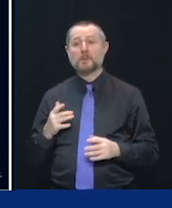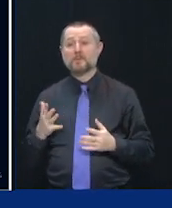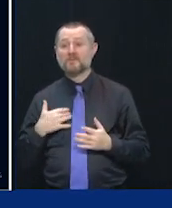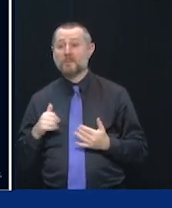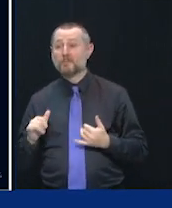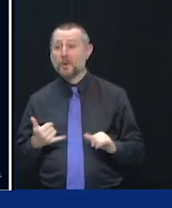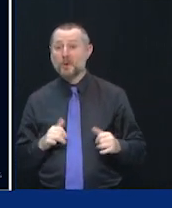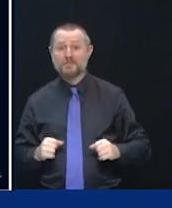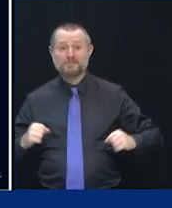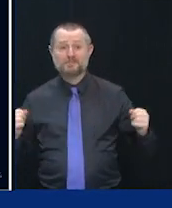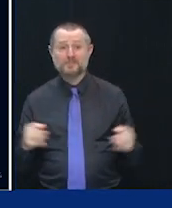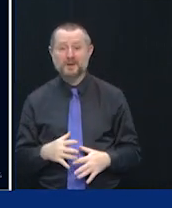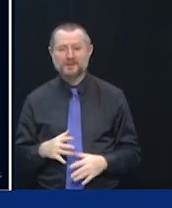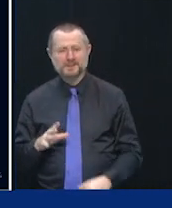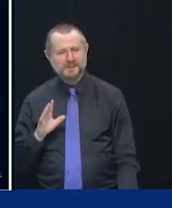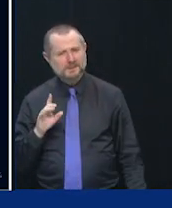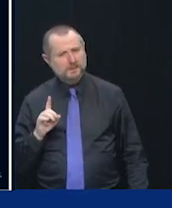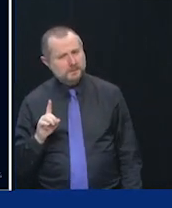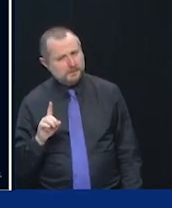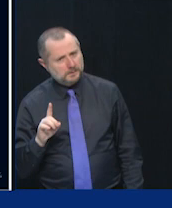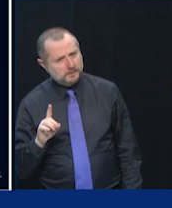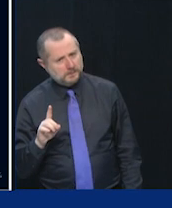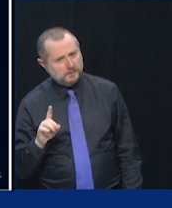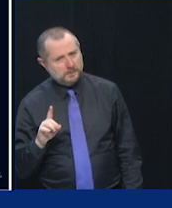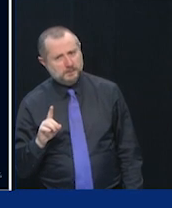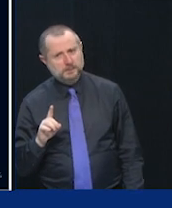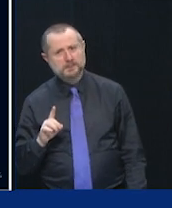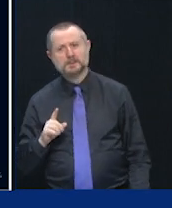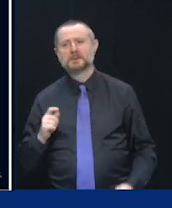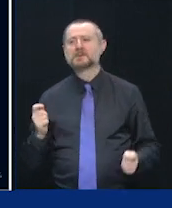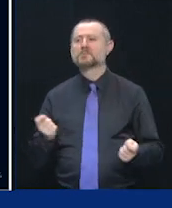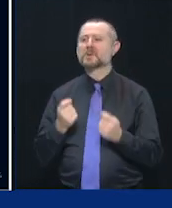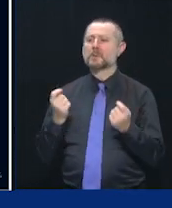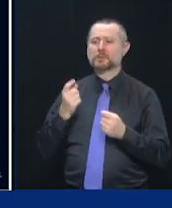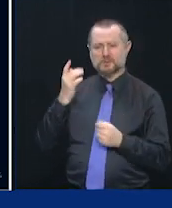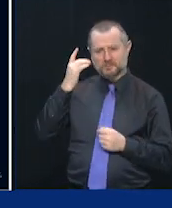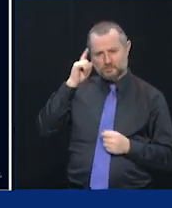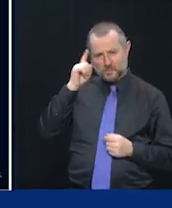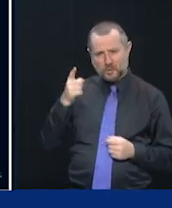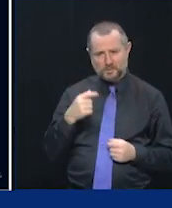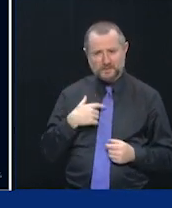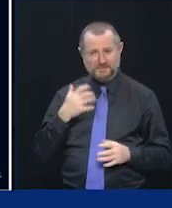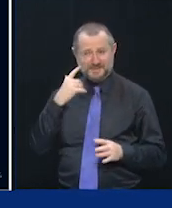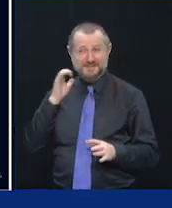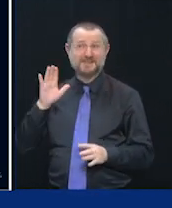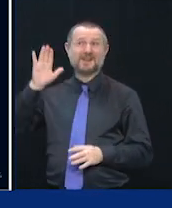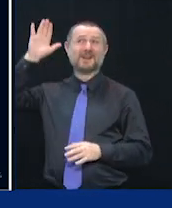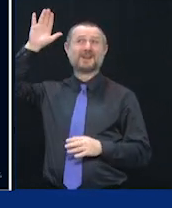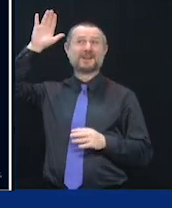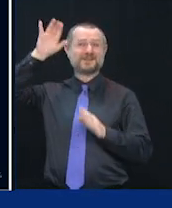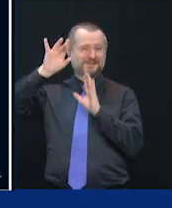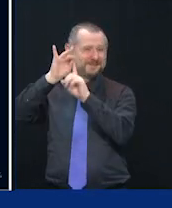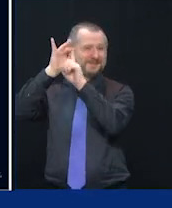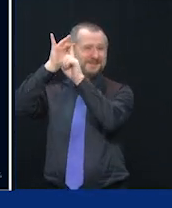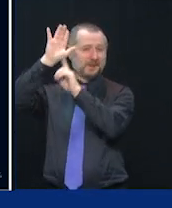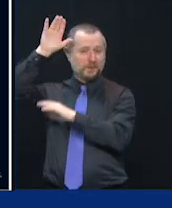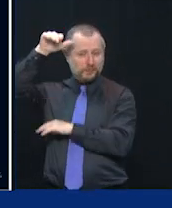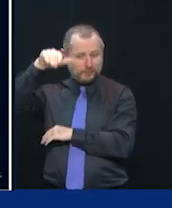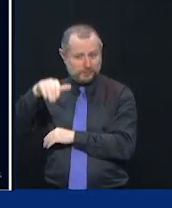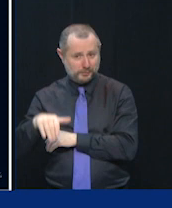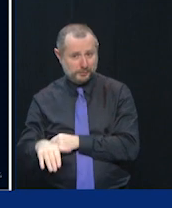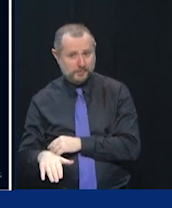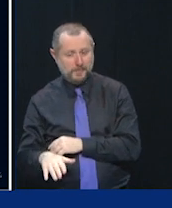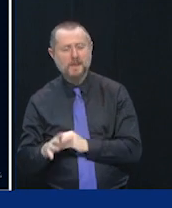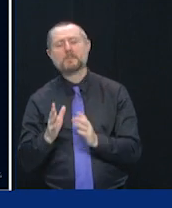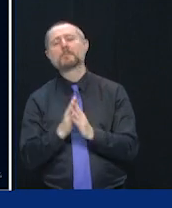Let's have a party, but let's celebrate smart, right? We just went through the holiday surge. Celebrate, but celebrate